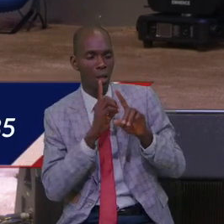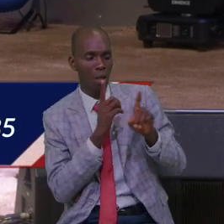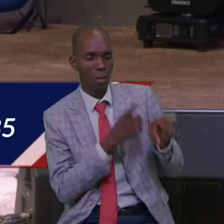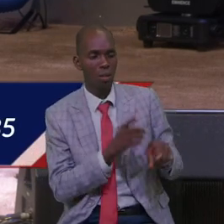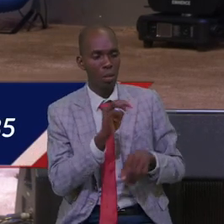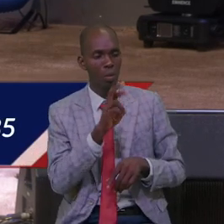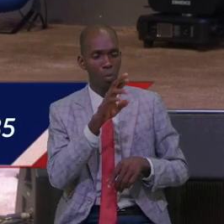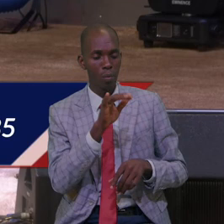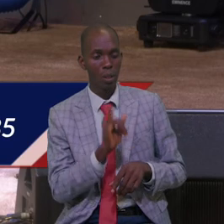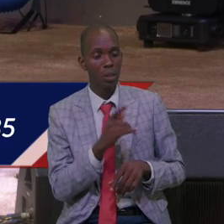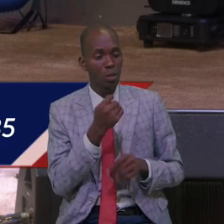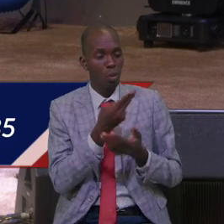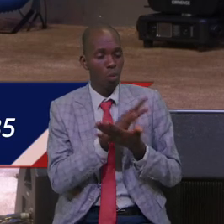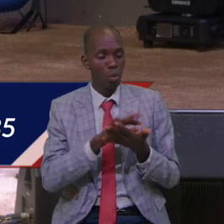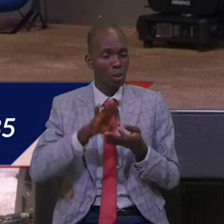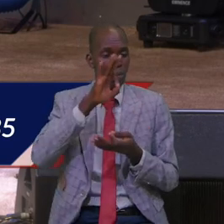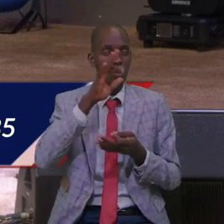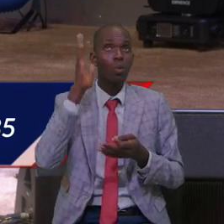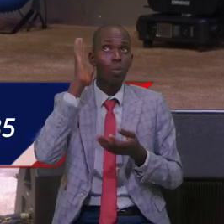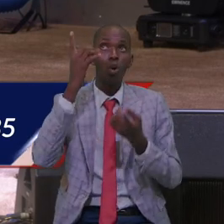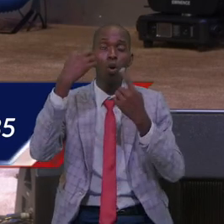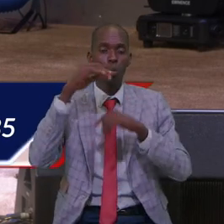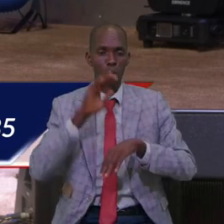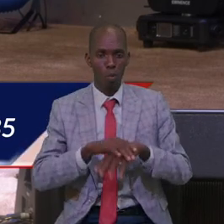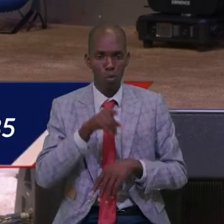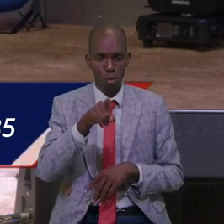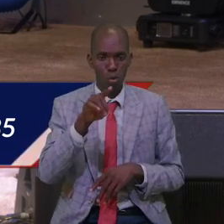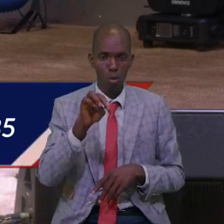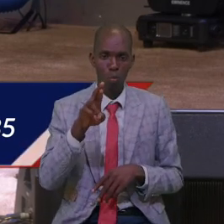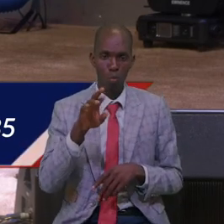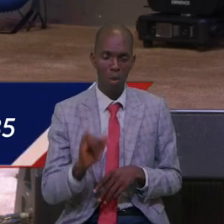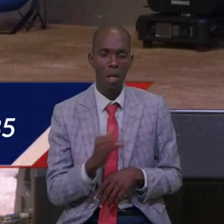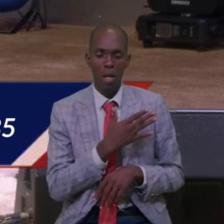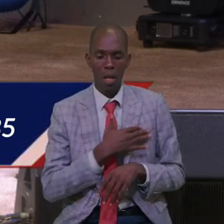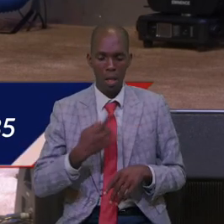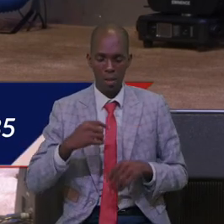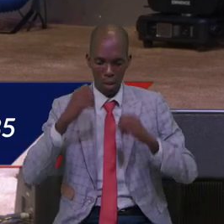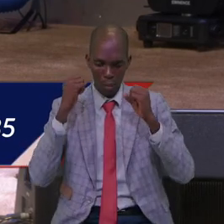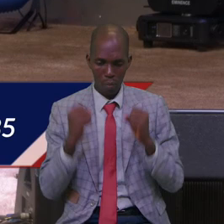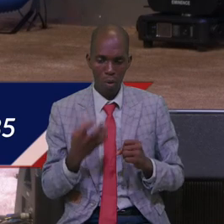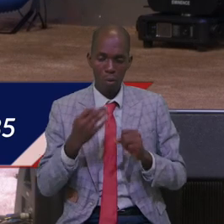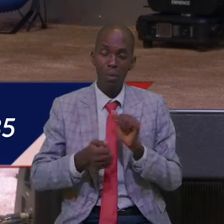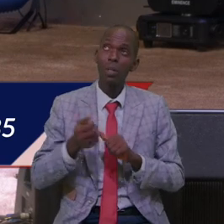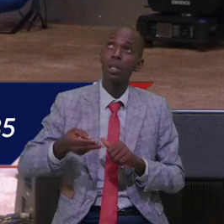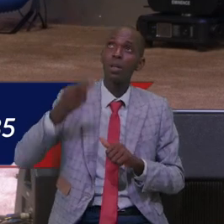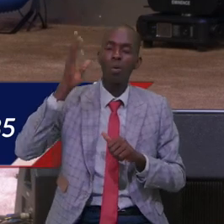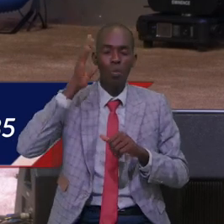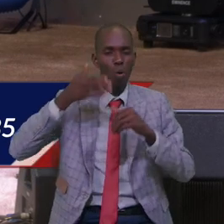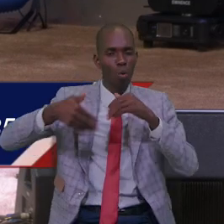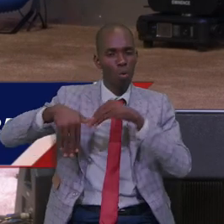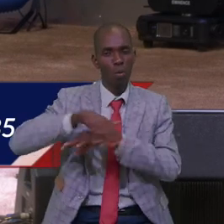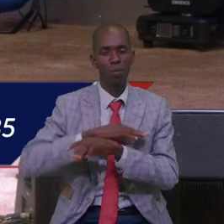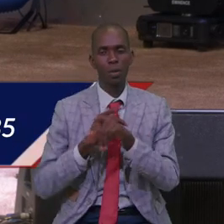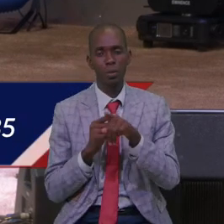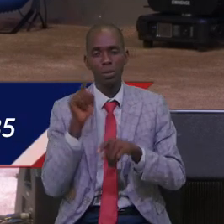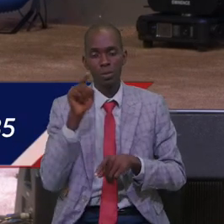her, the Holy Ghost shall come upon thee, and the power of the Highest shall overshadow thee.